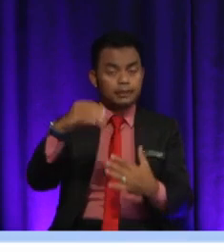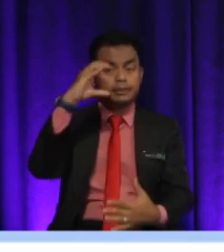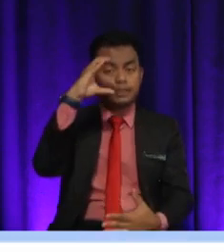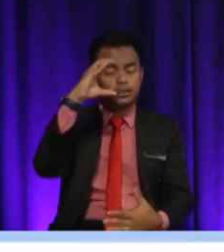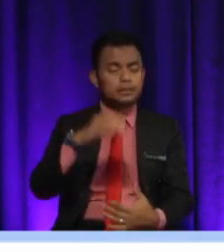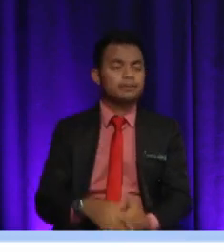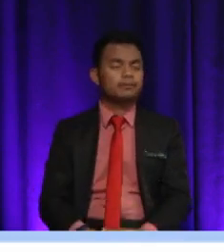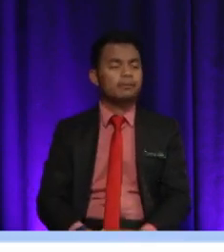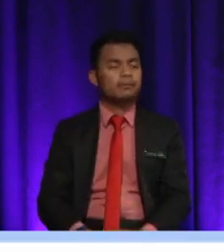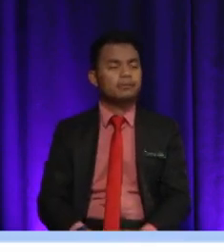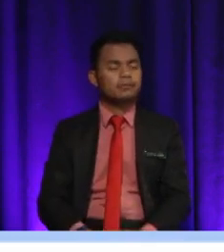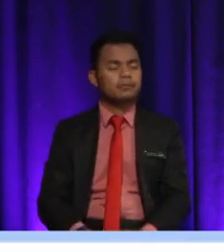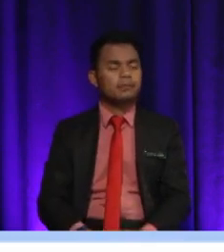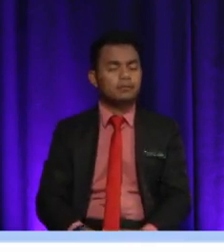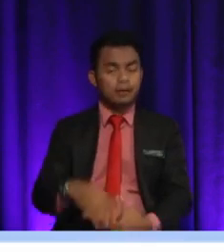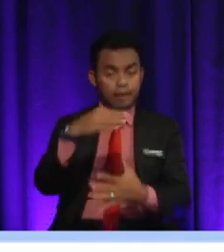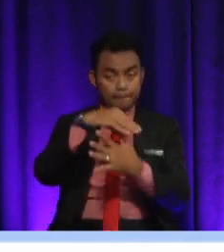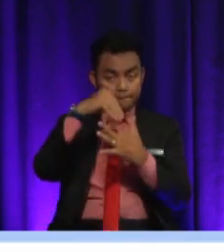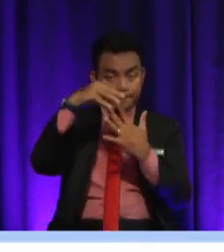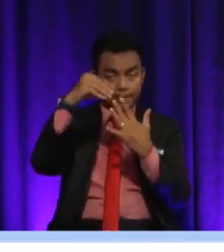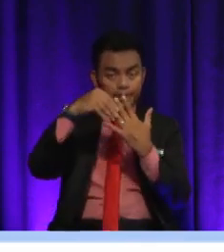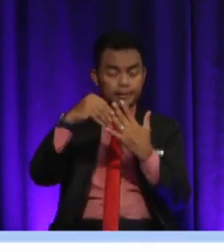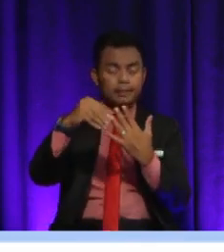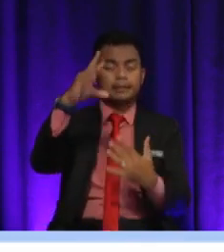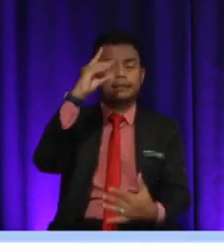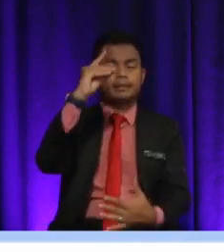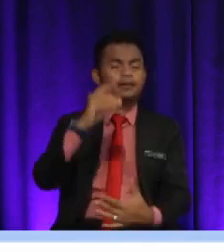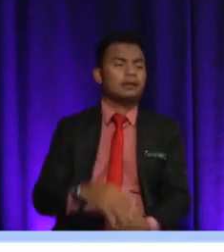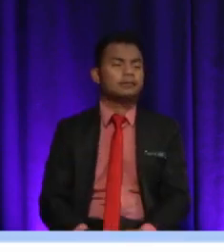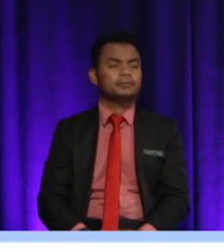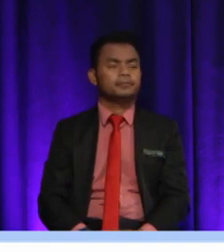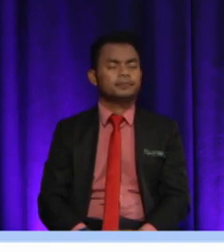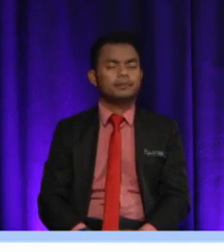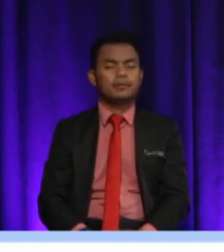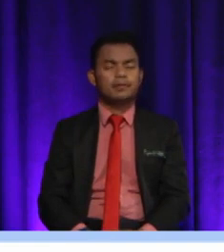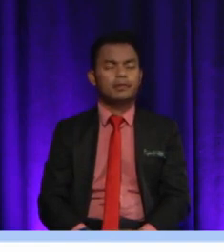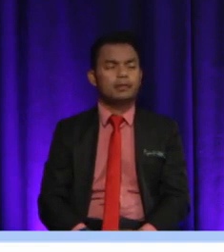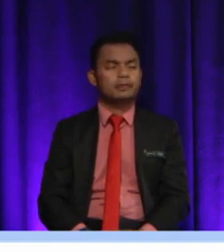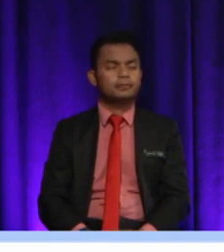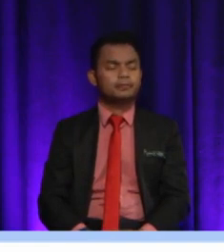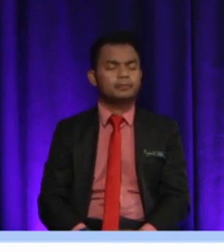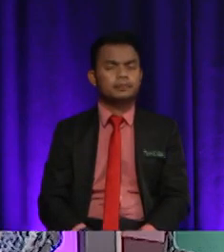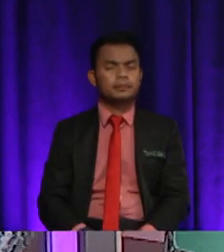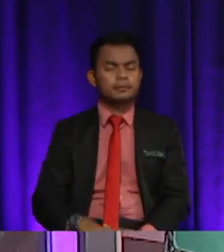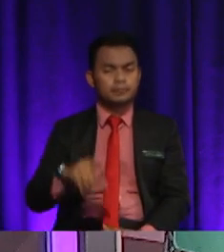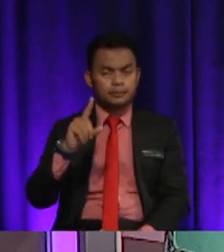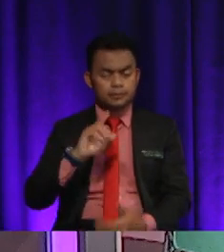the ghosts happy. Option D, both had been shot dead by the soldiers. Okay, so which one matches the answer